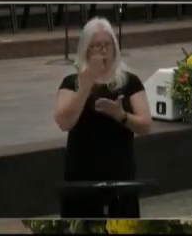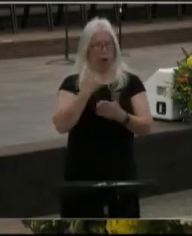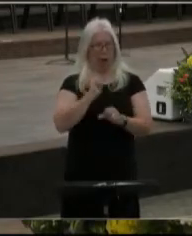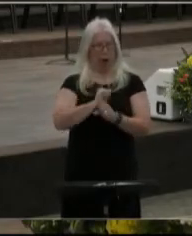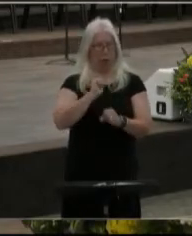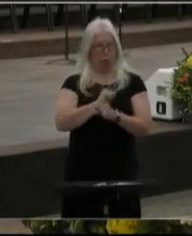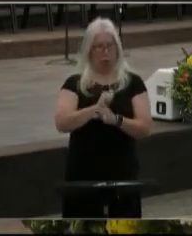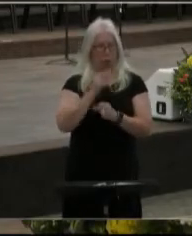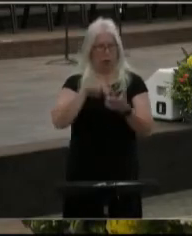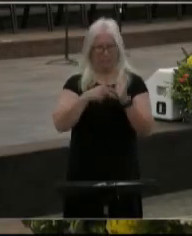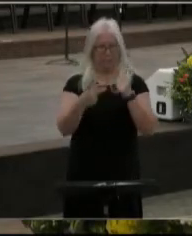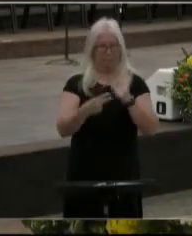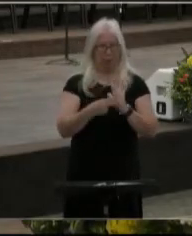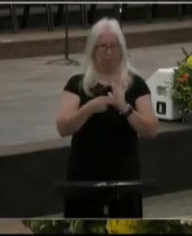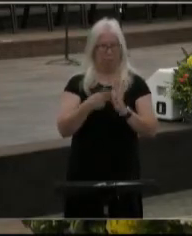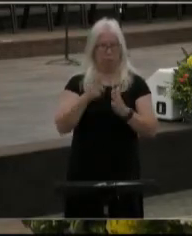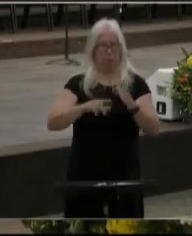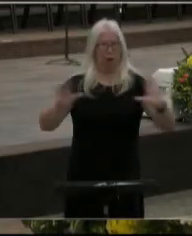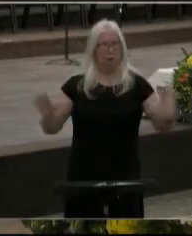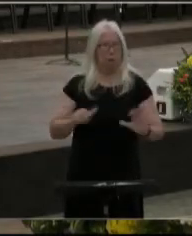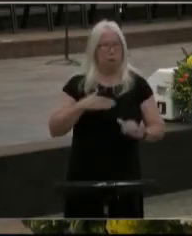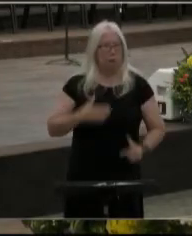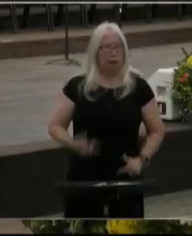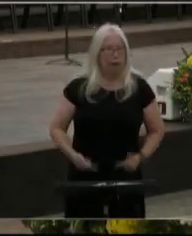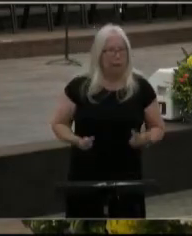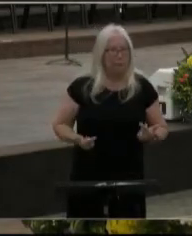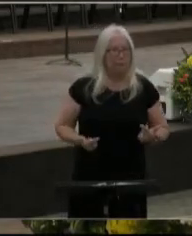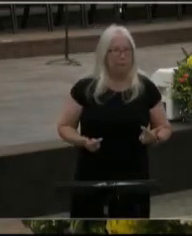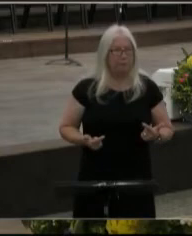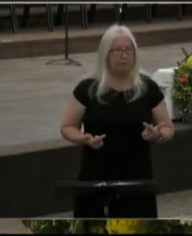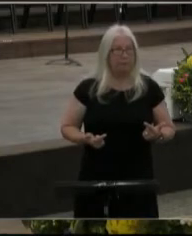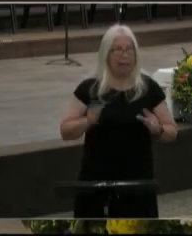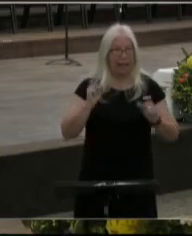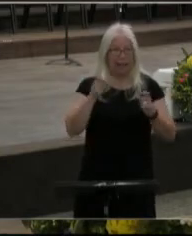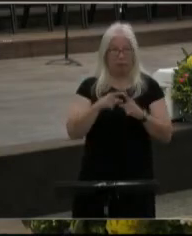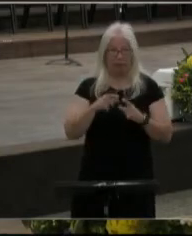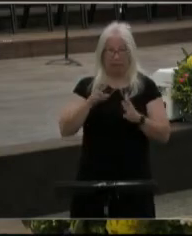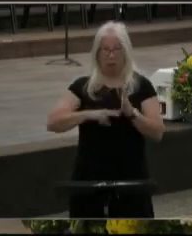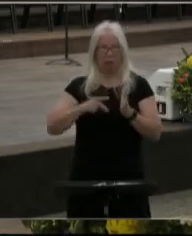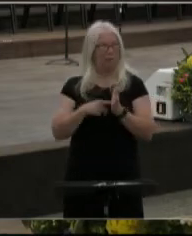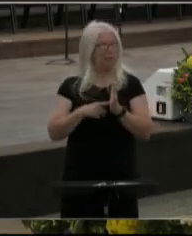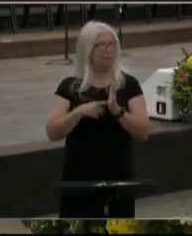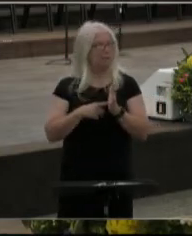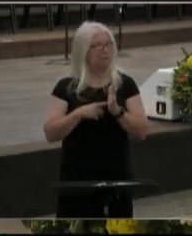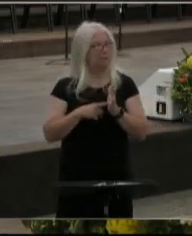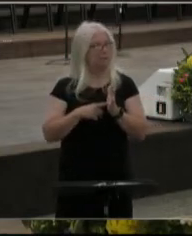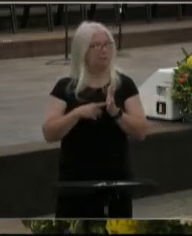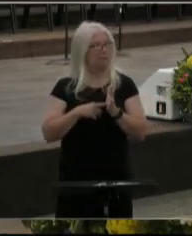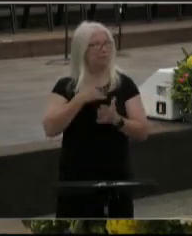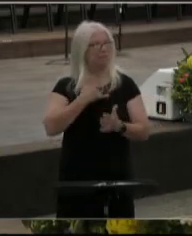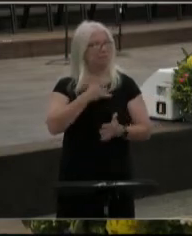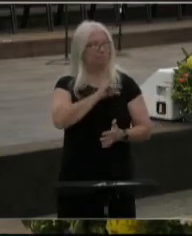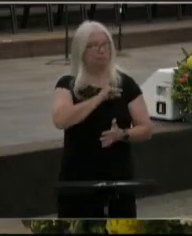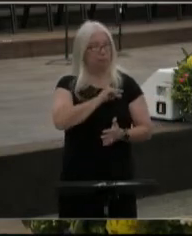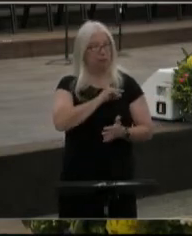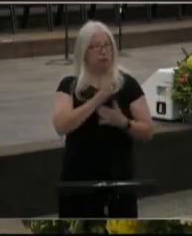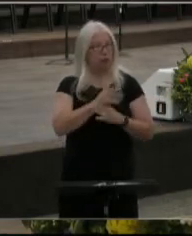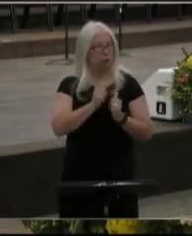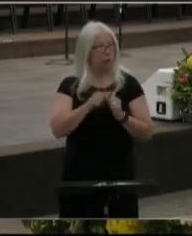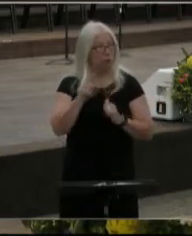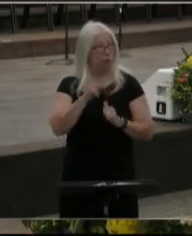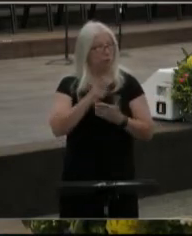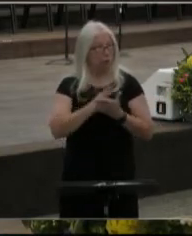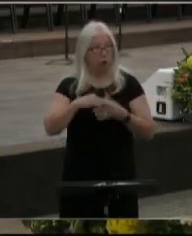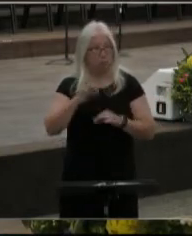why do I work? What is the purpose of what I'm doing with my life? And I'll give you this. I read this, and it was quite convicting. I just share it with you. You